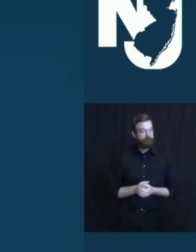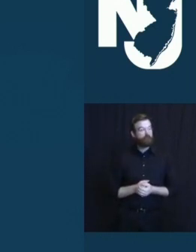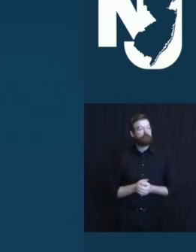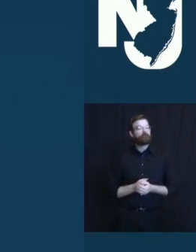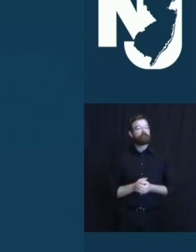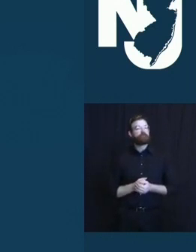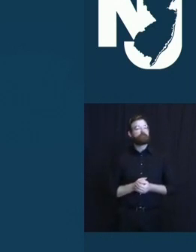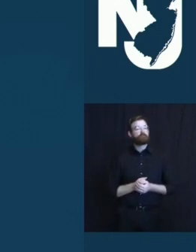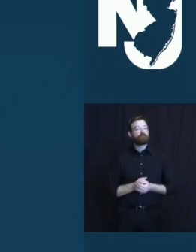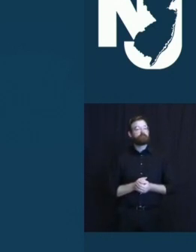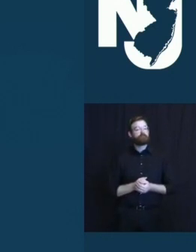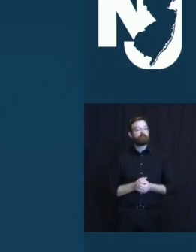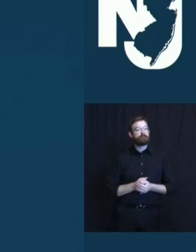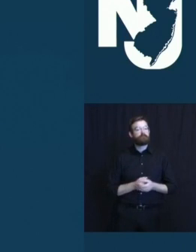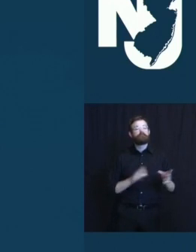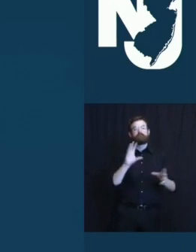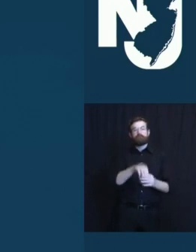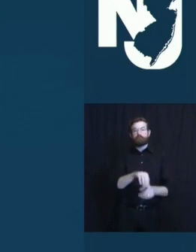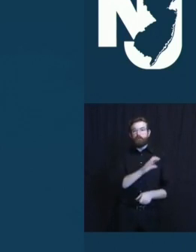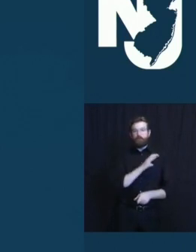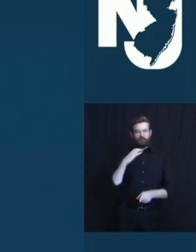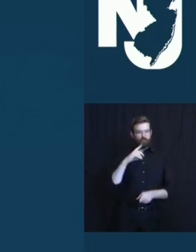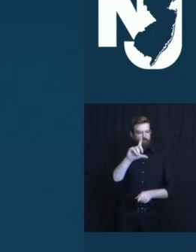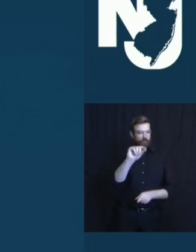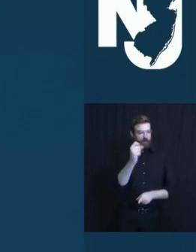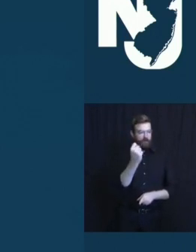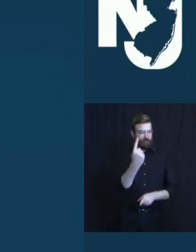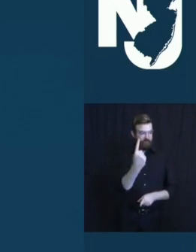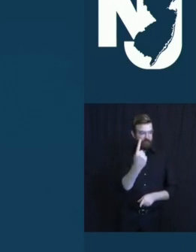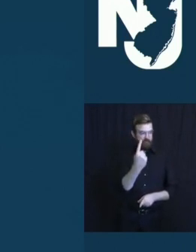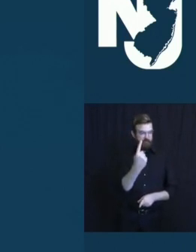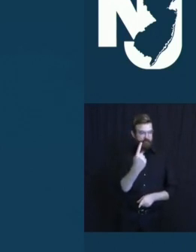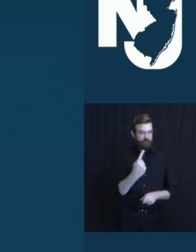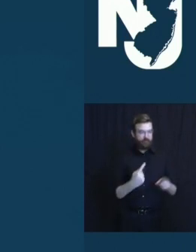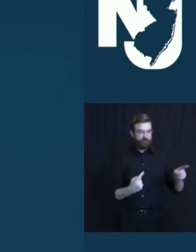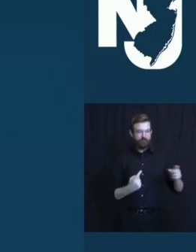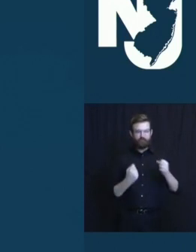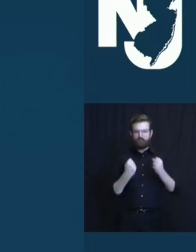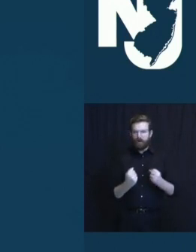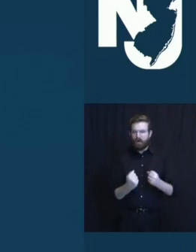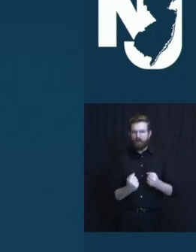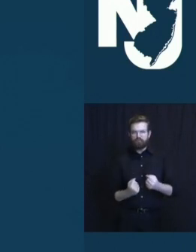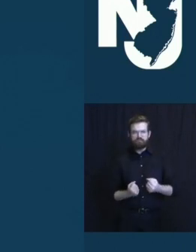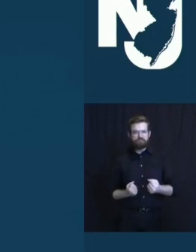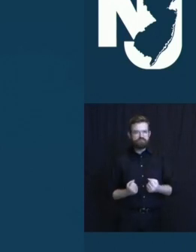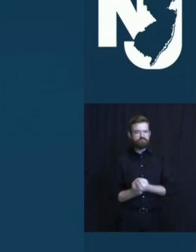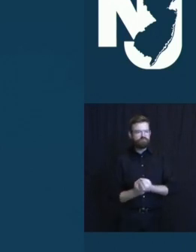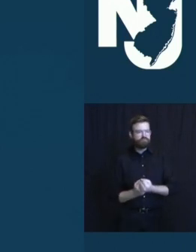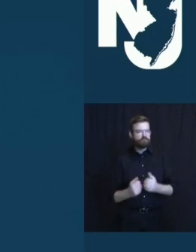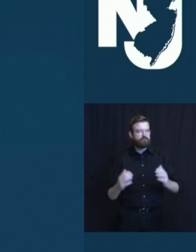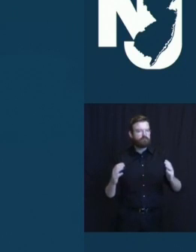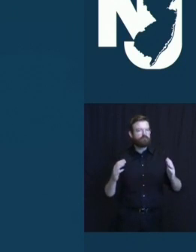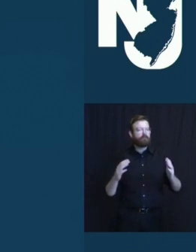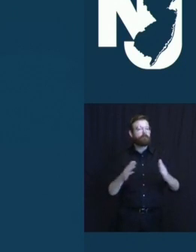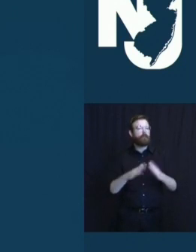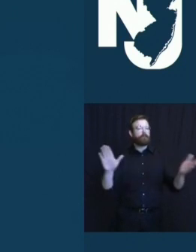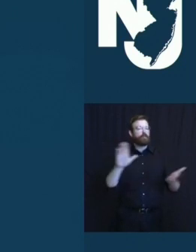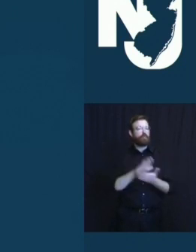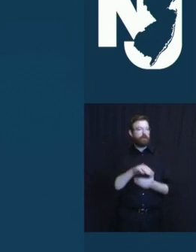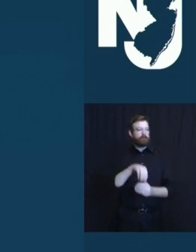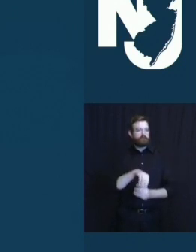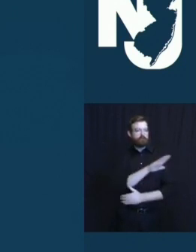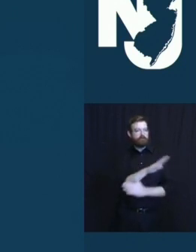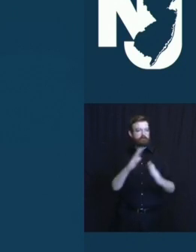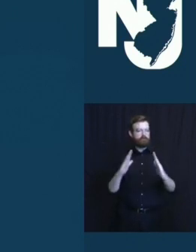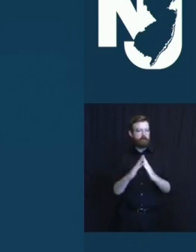public schools and dedicated her service to creating a safer community for pedestrians and cyclists. In the words of another